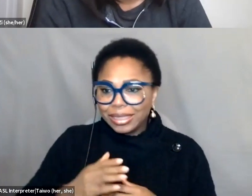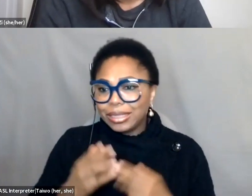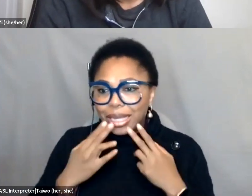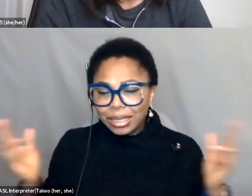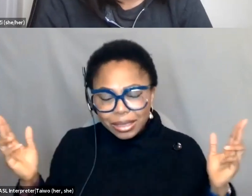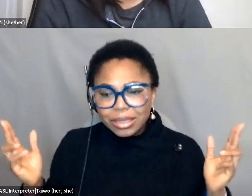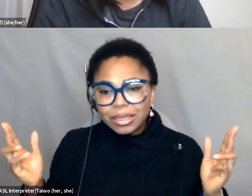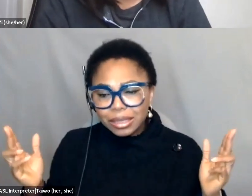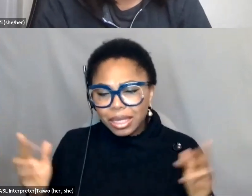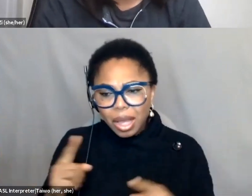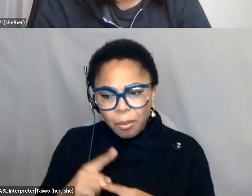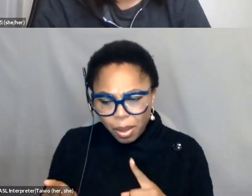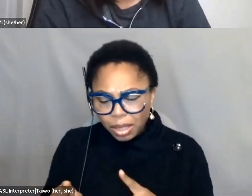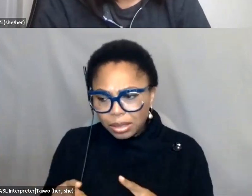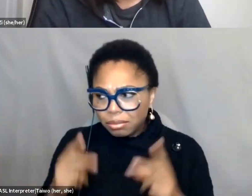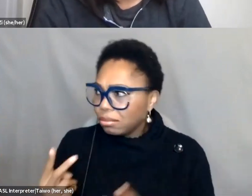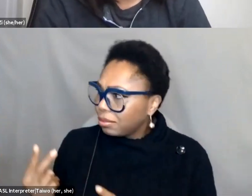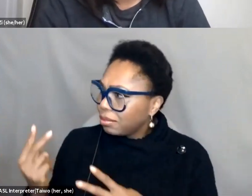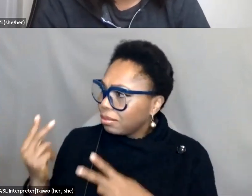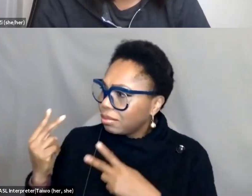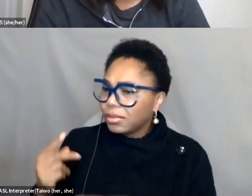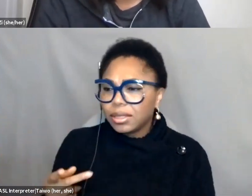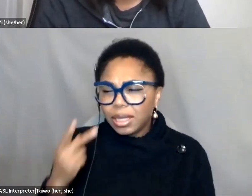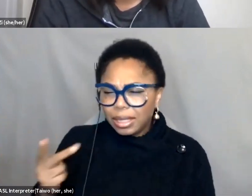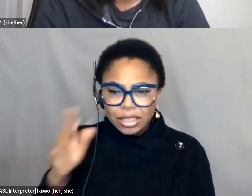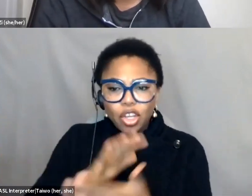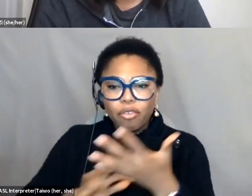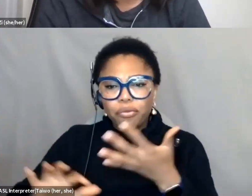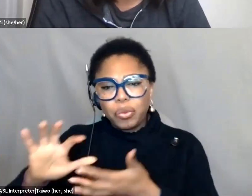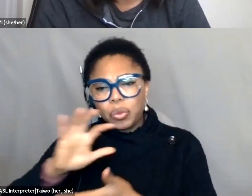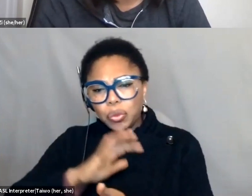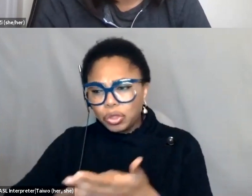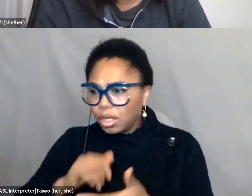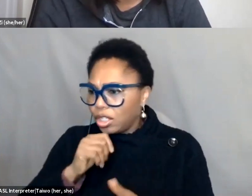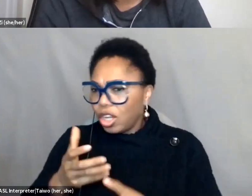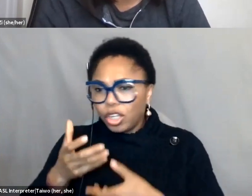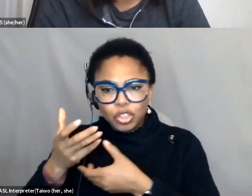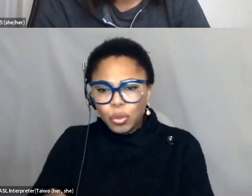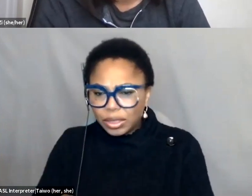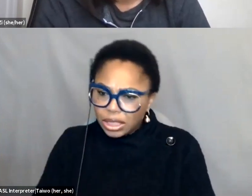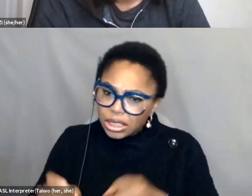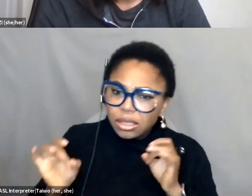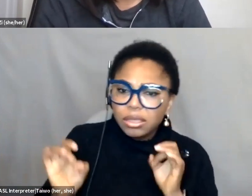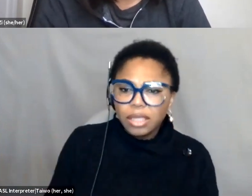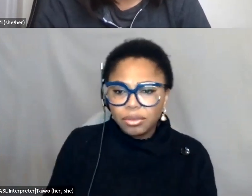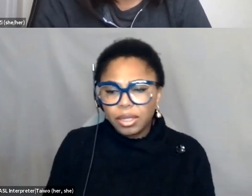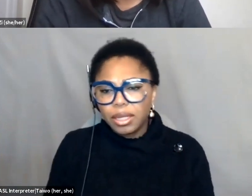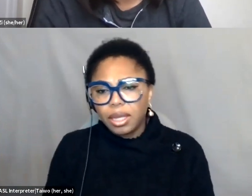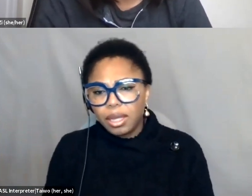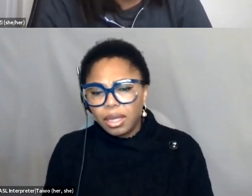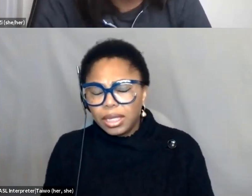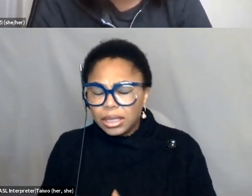face, but when I look back, I see confusion, distrust, and hatred. In the